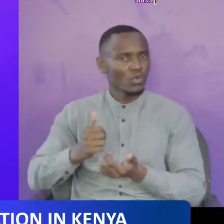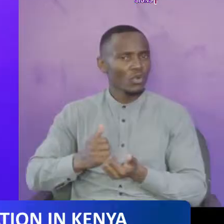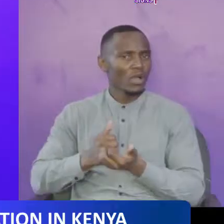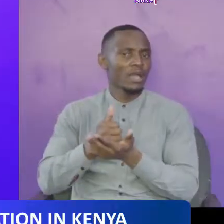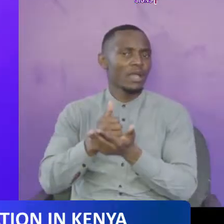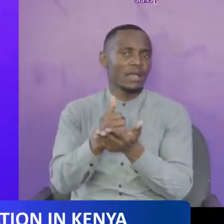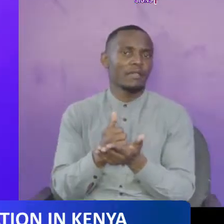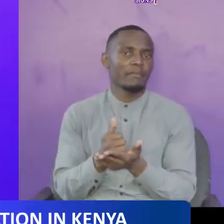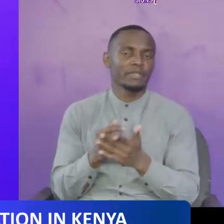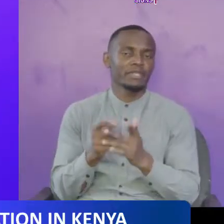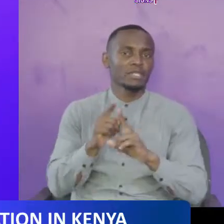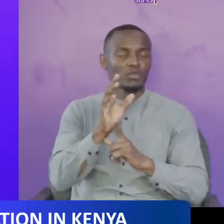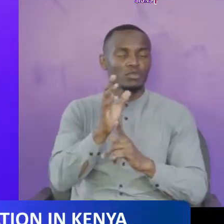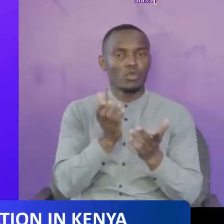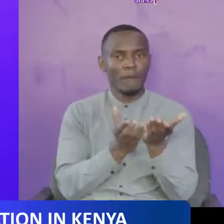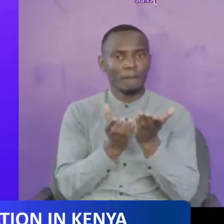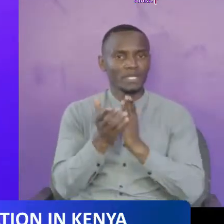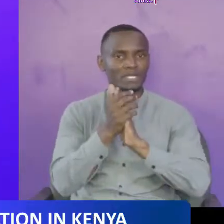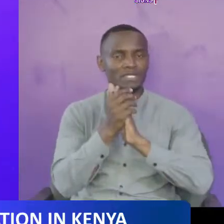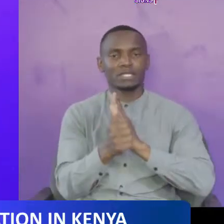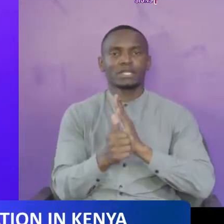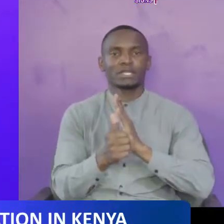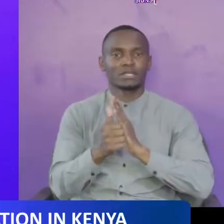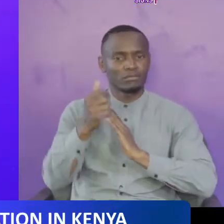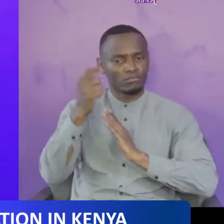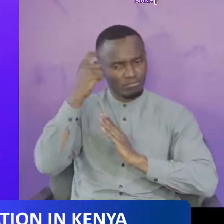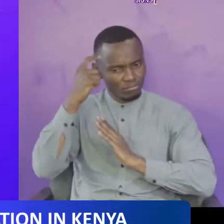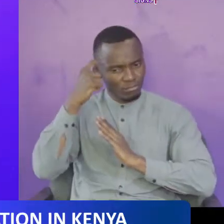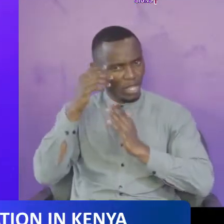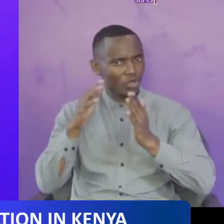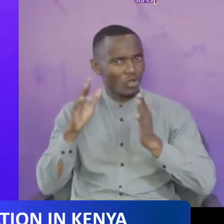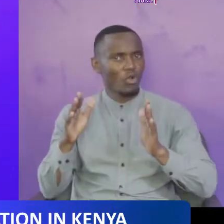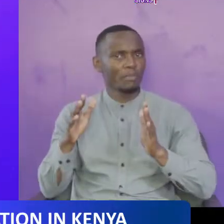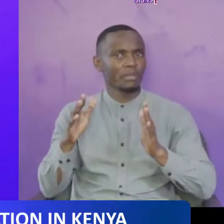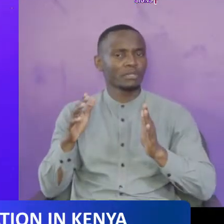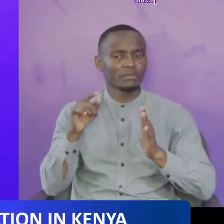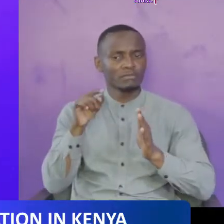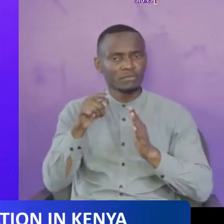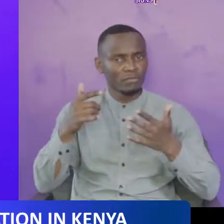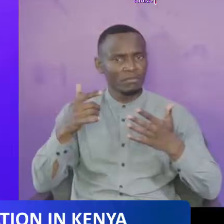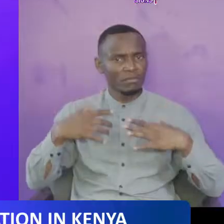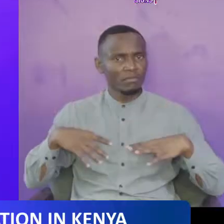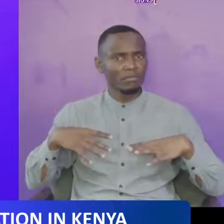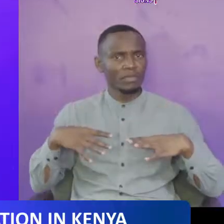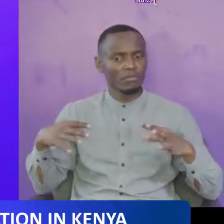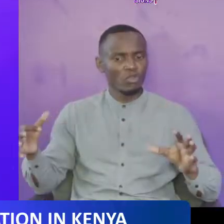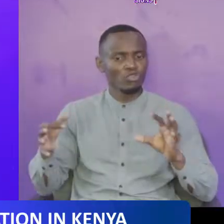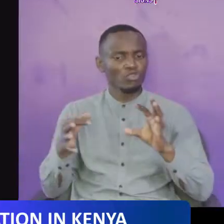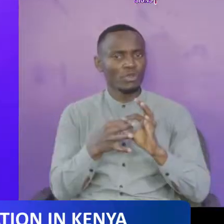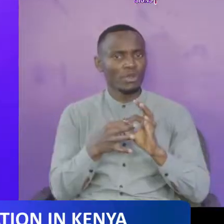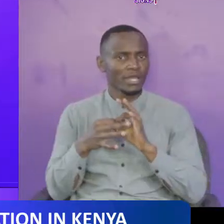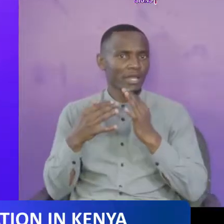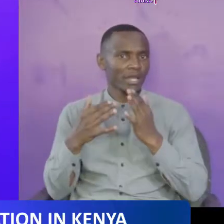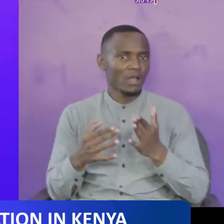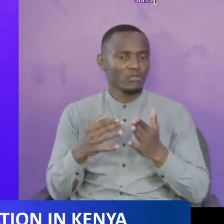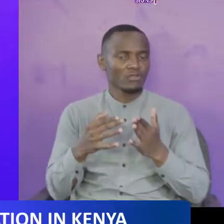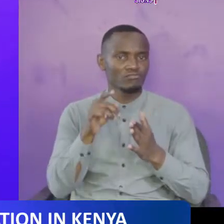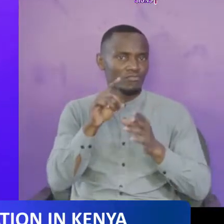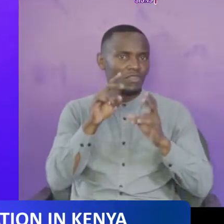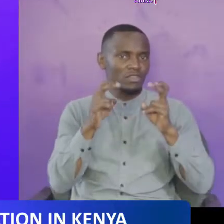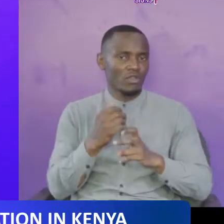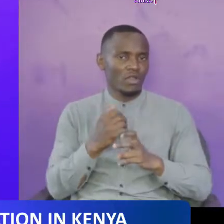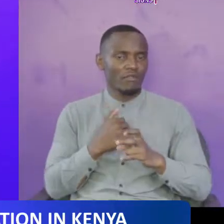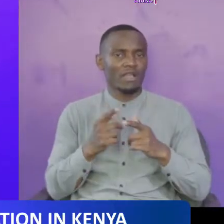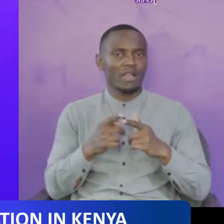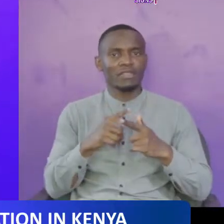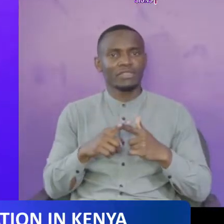to open up that, how can I bring these people together who have this issue